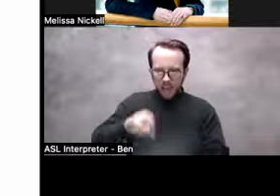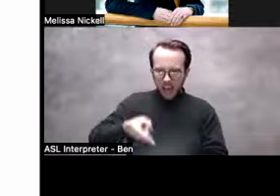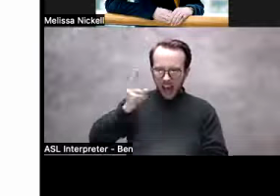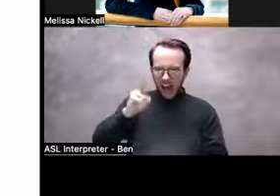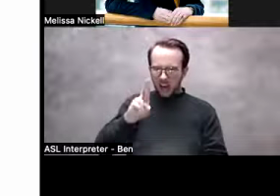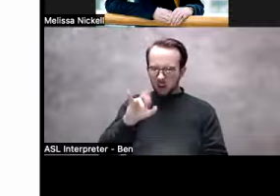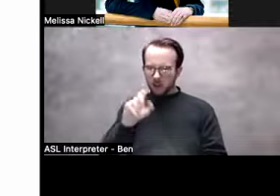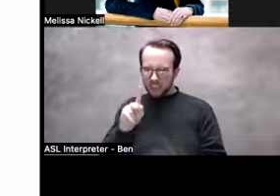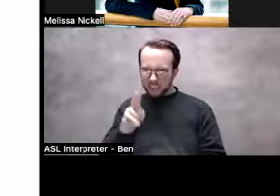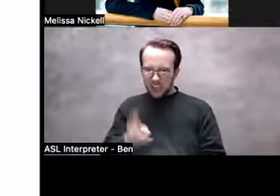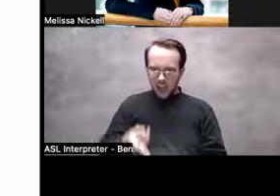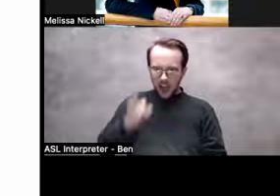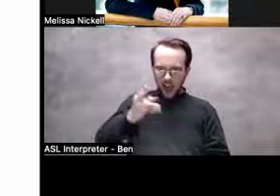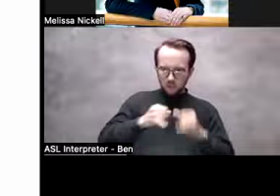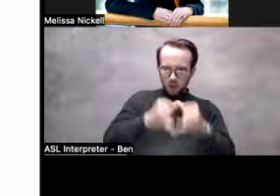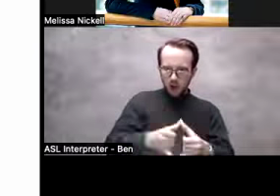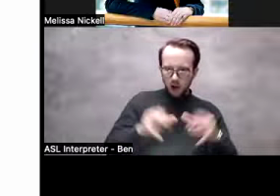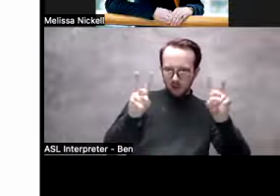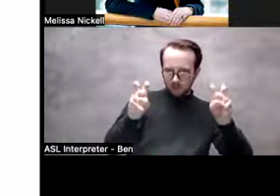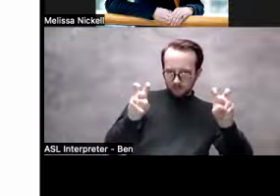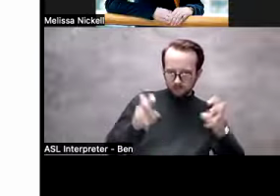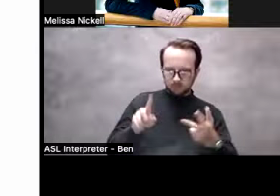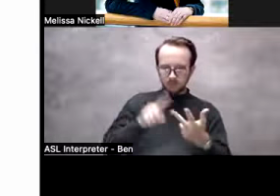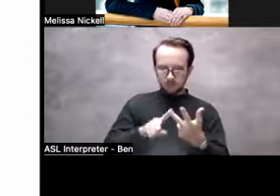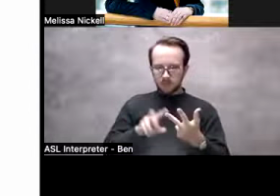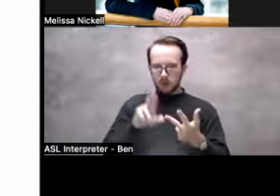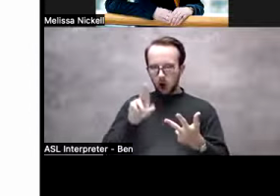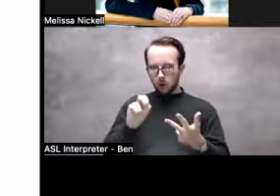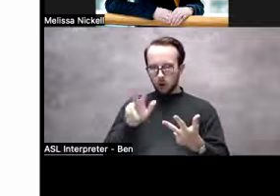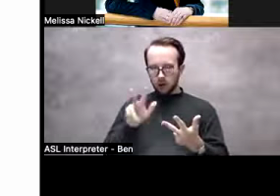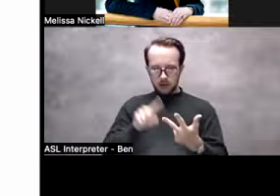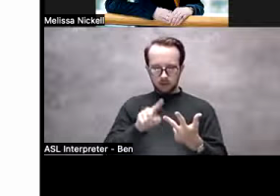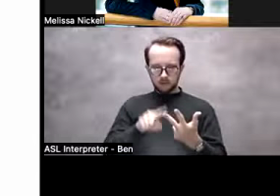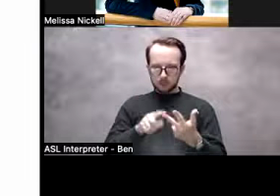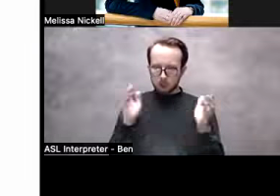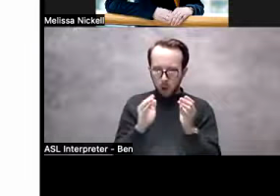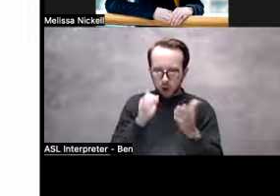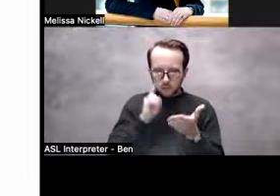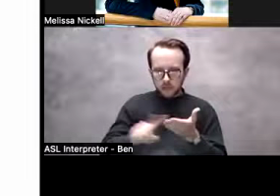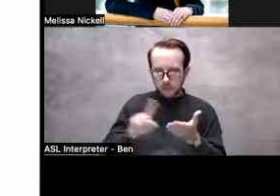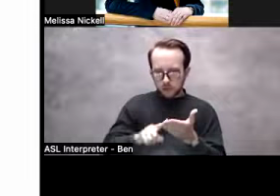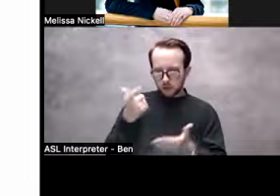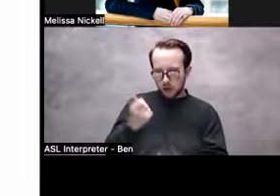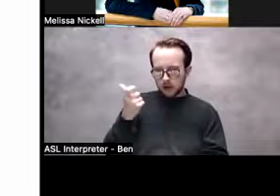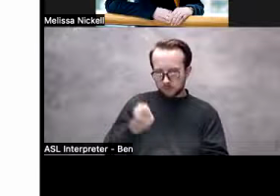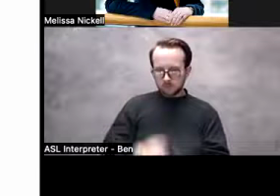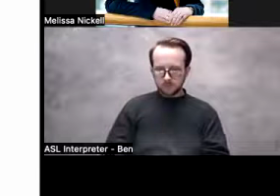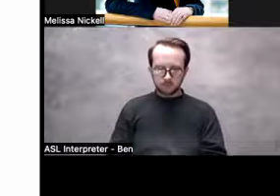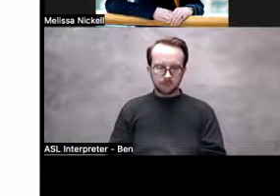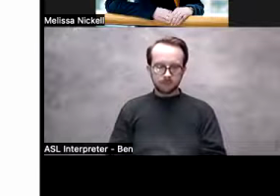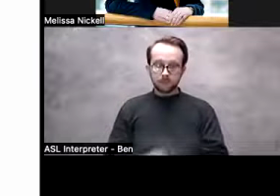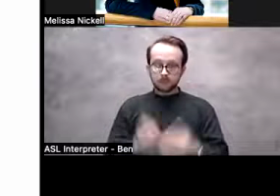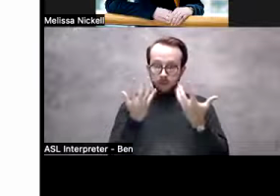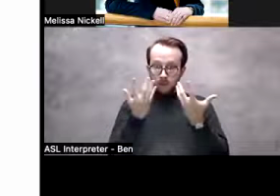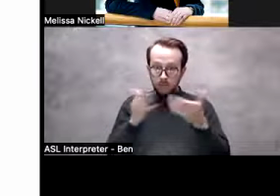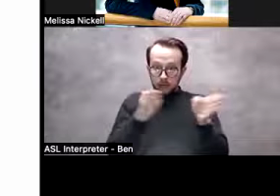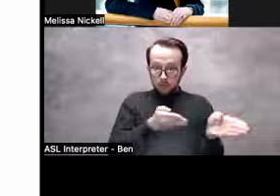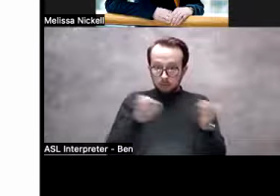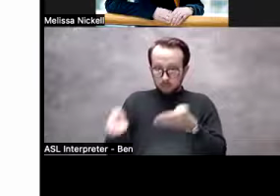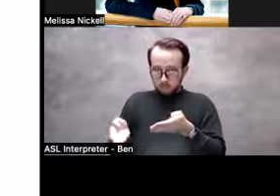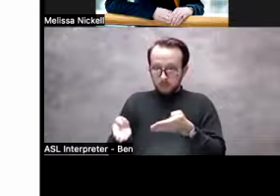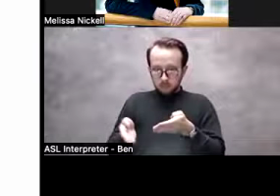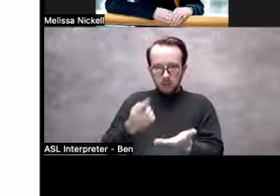type funding mechanism. And finally, the R03, which are small research grants. And I'm going to shift a little bit, and I want to talk a little bit